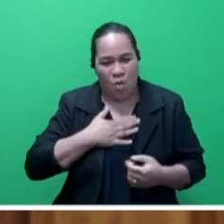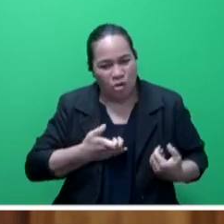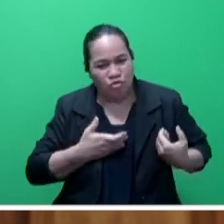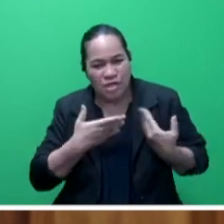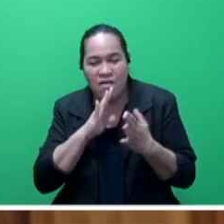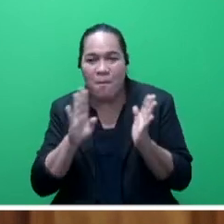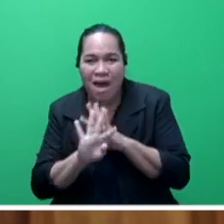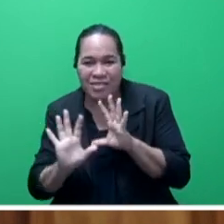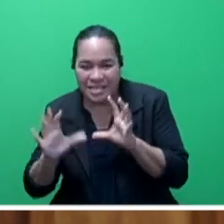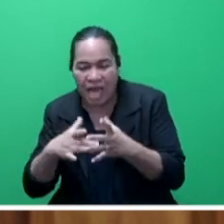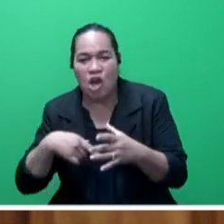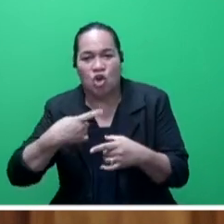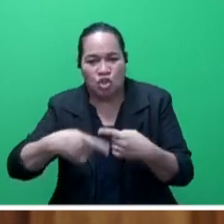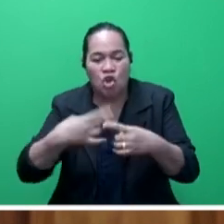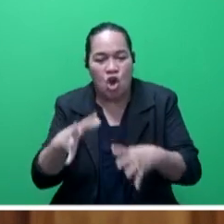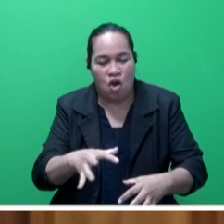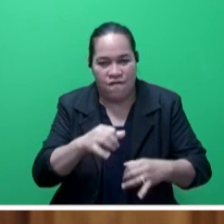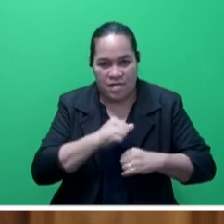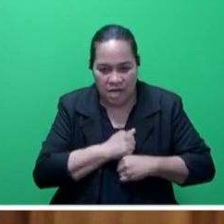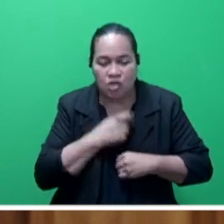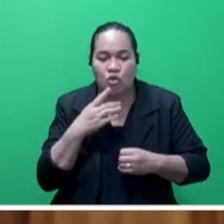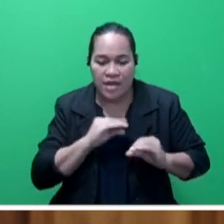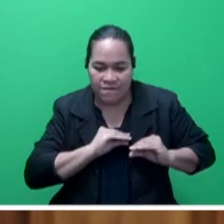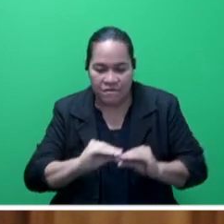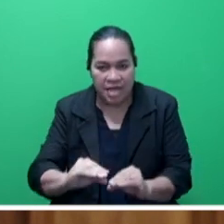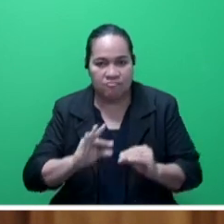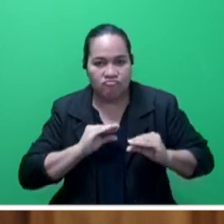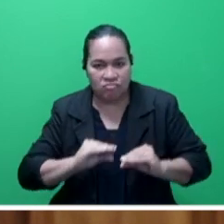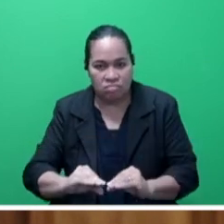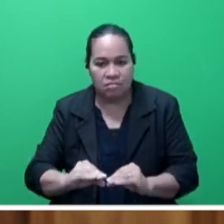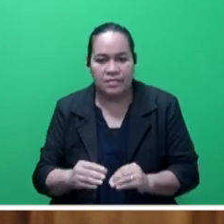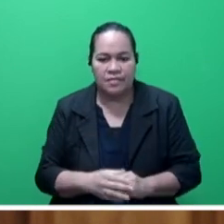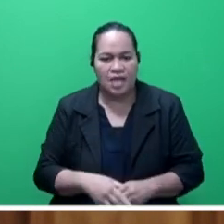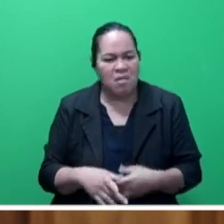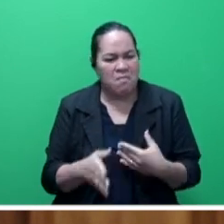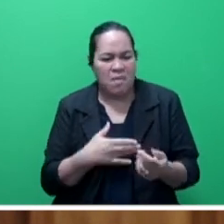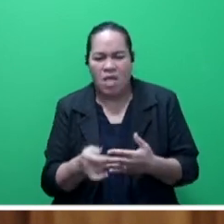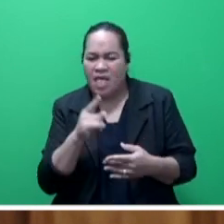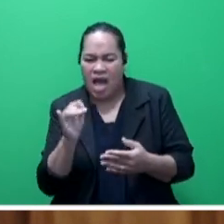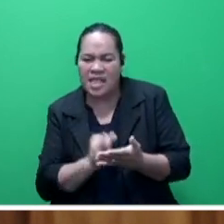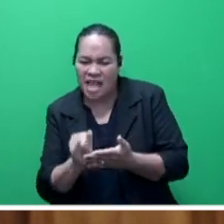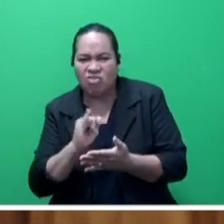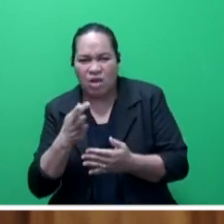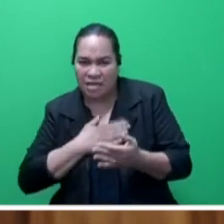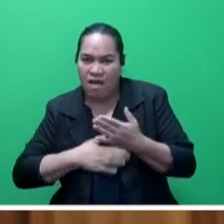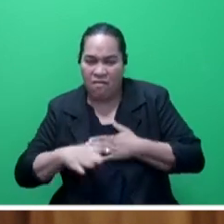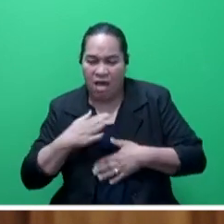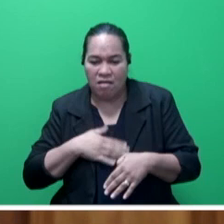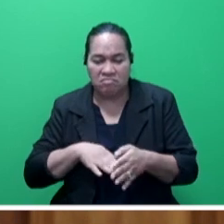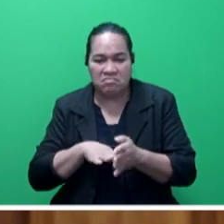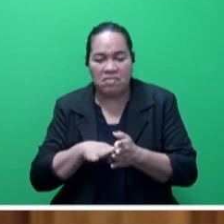private sector continued confidence to invest. Despite what the industry has gone through,